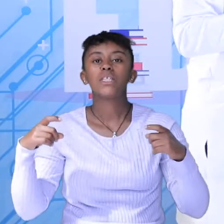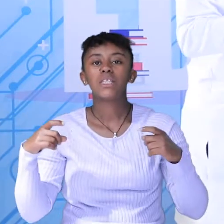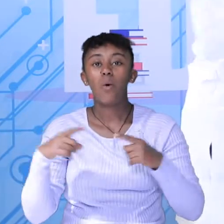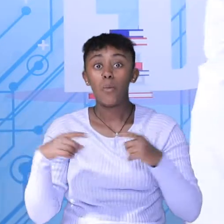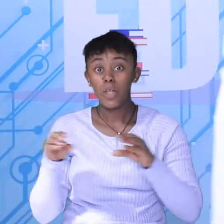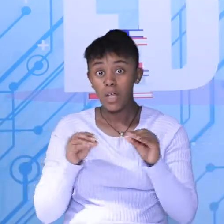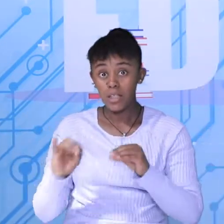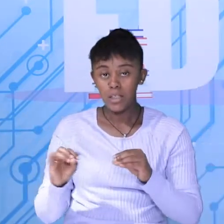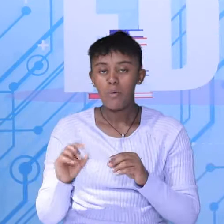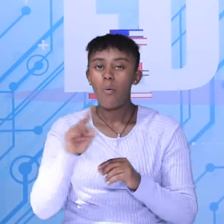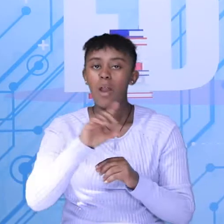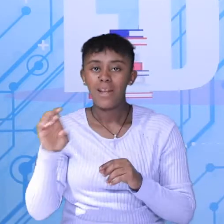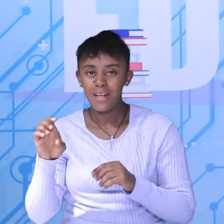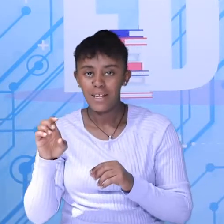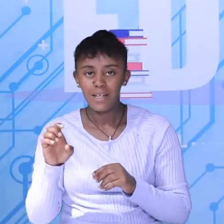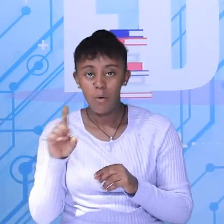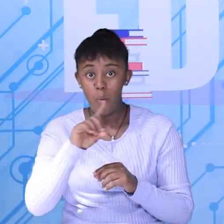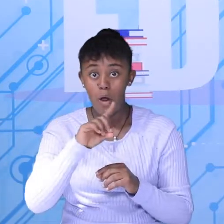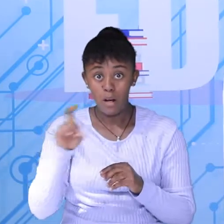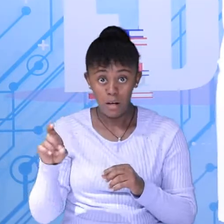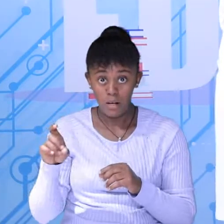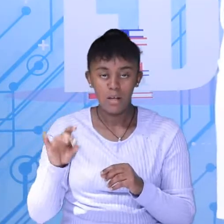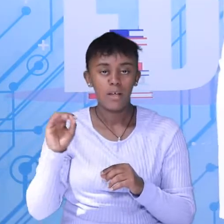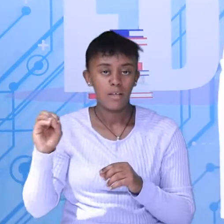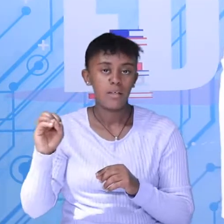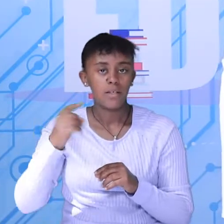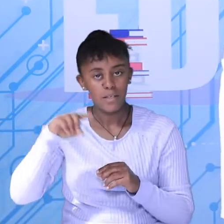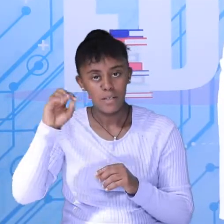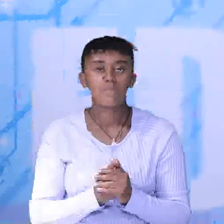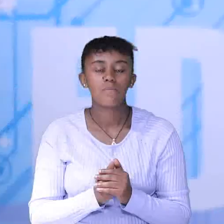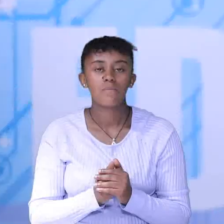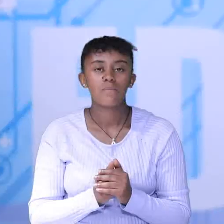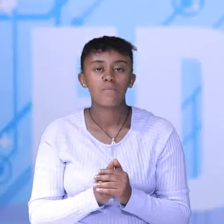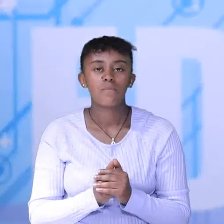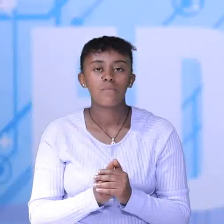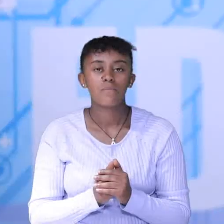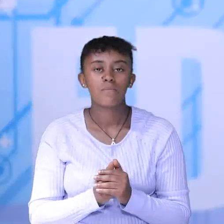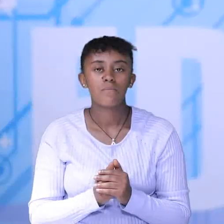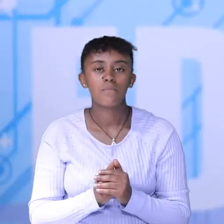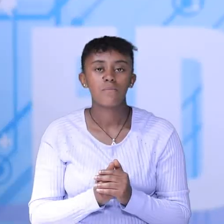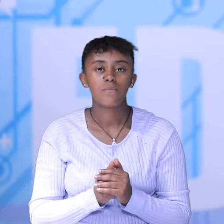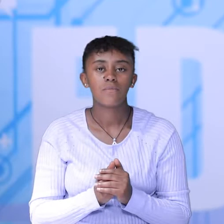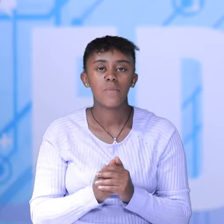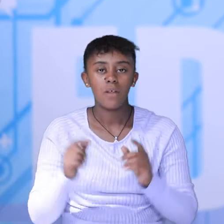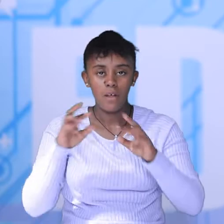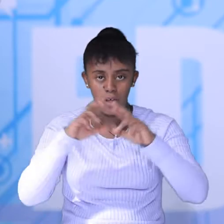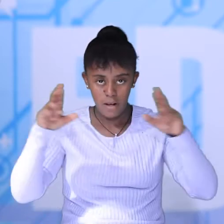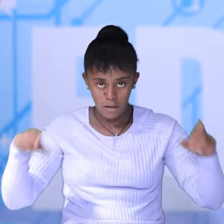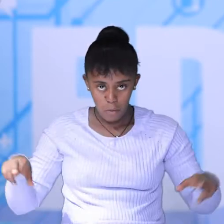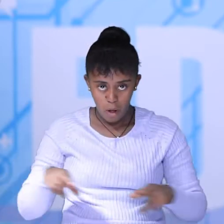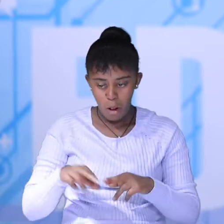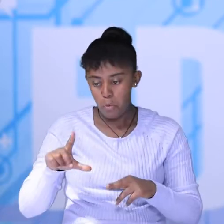is 180 degrees. 180 degrees. Let's see here. If this is the rectangular